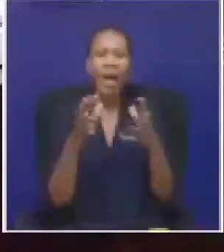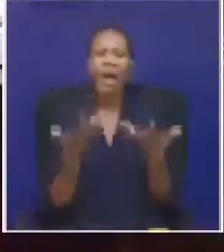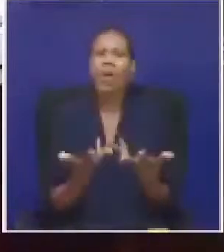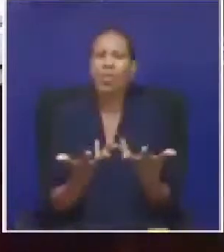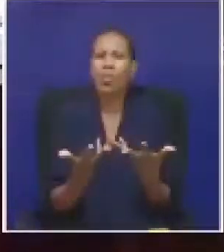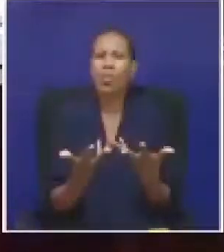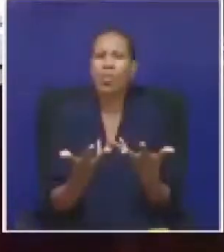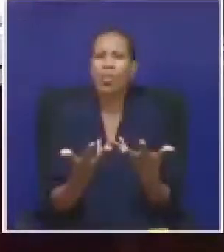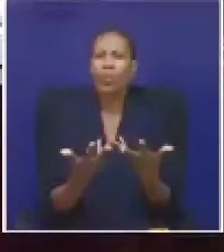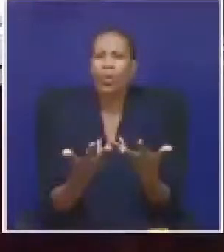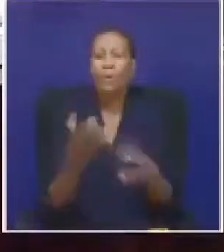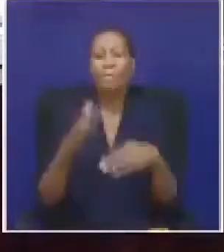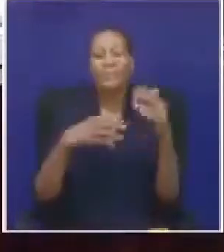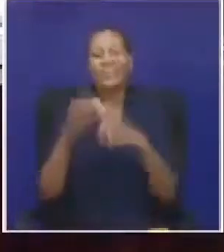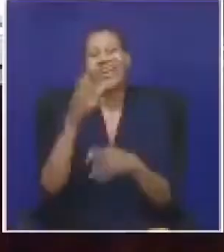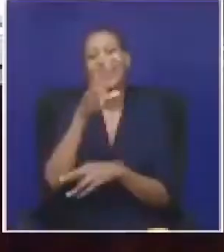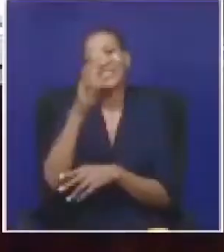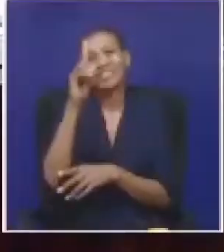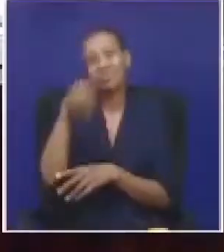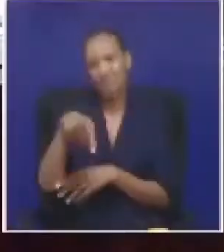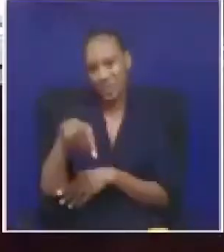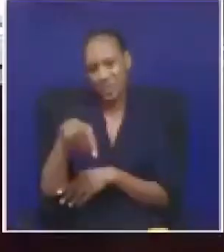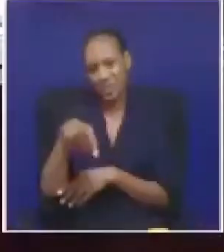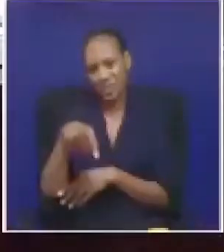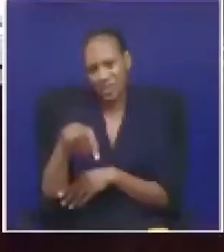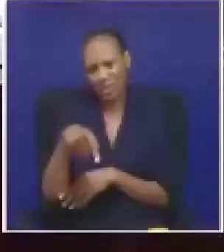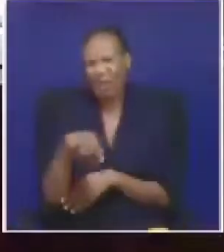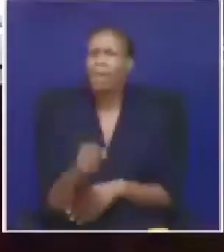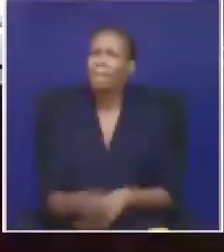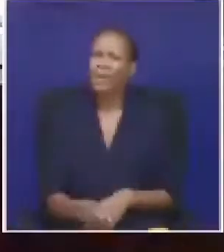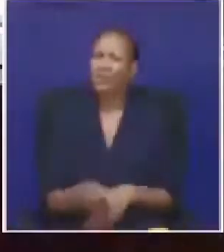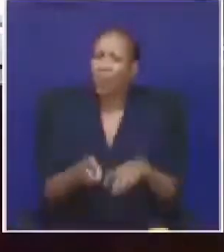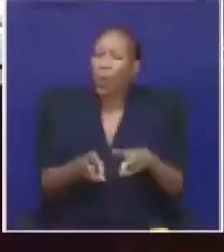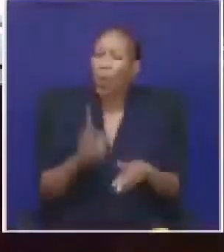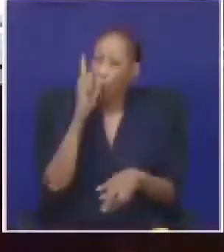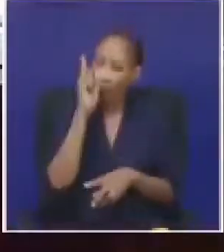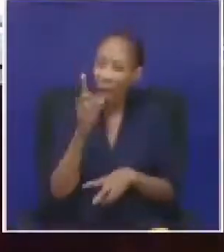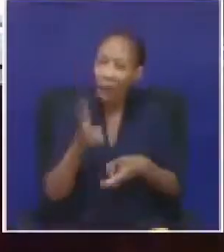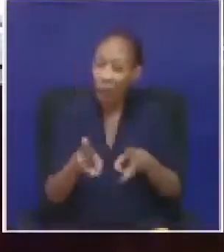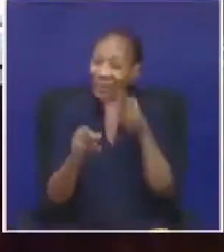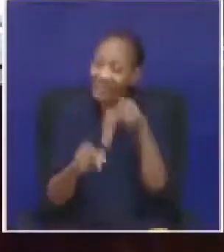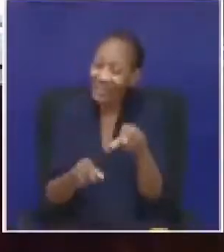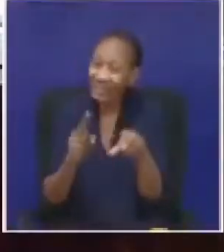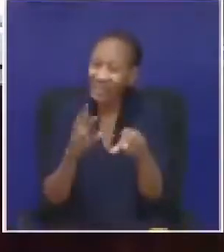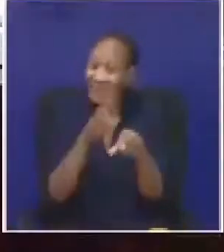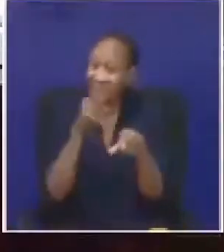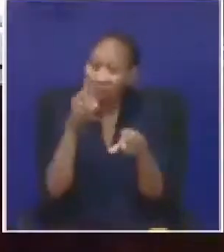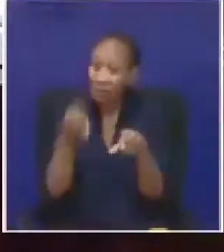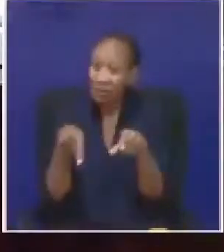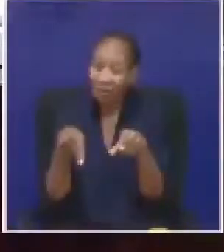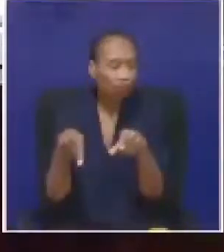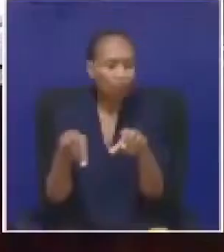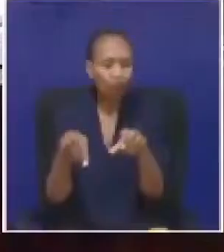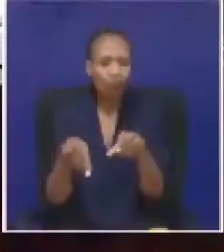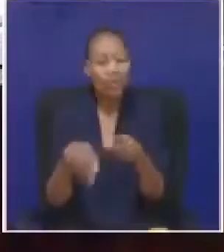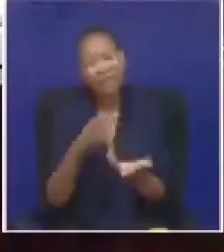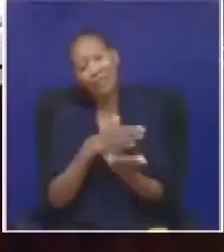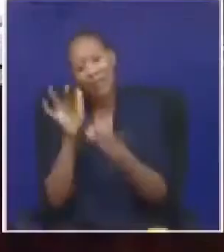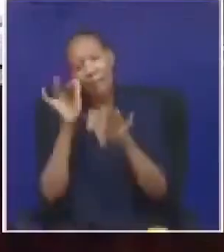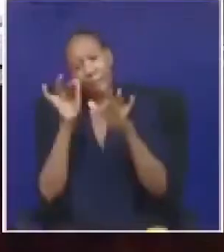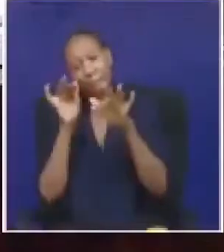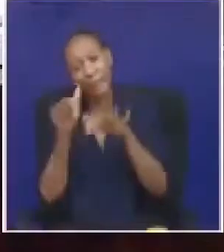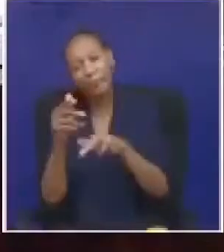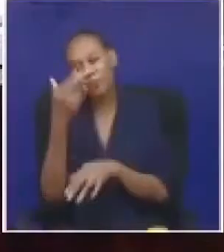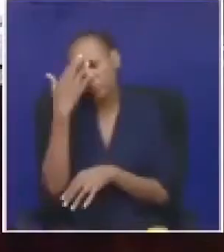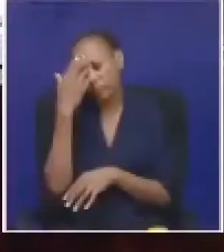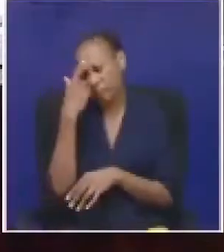areas through RDP housing. But it doesn't have to be that way. Many people do accept, if you